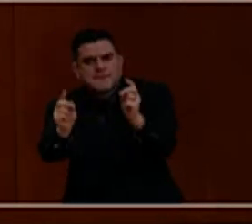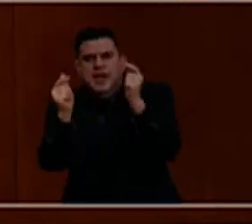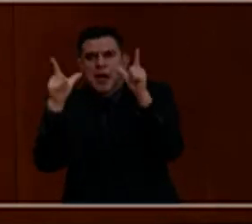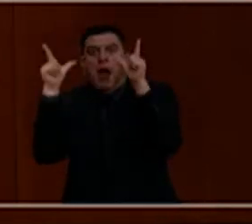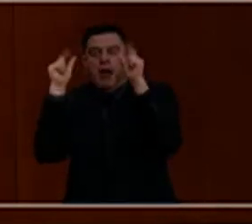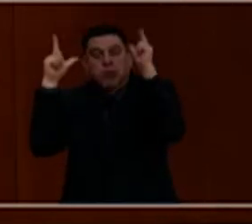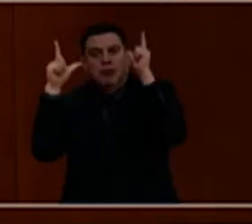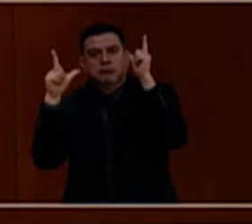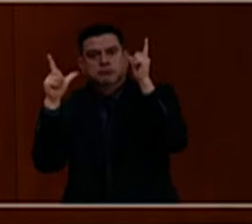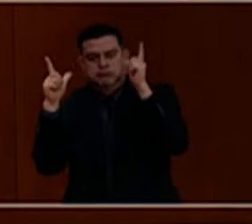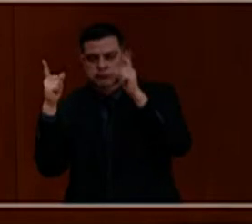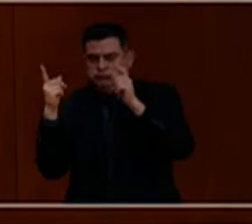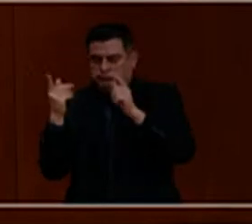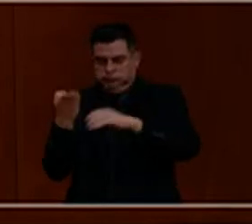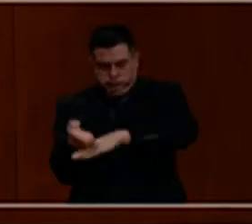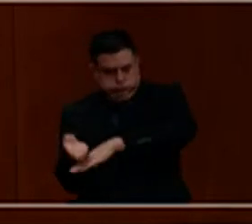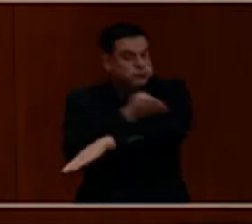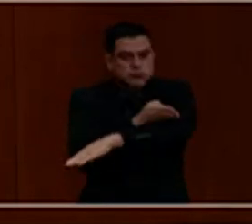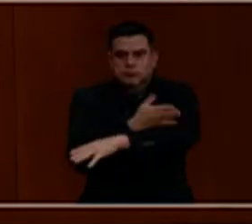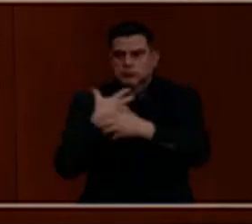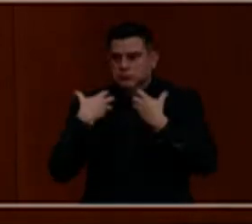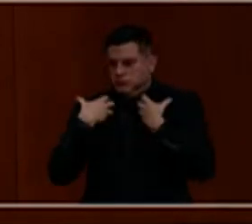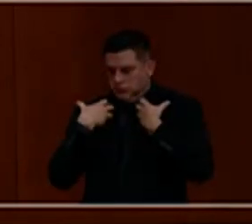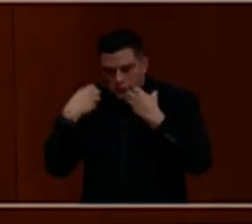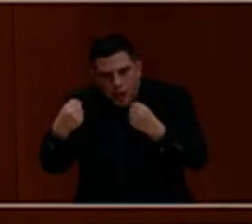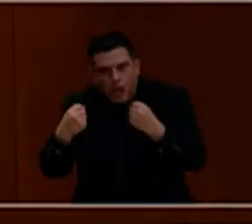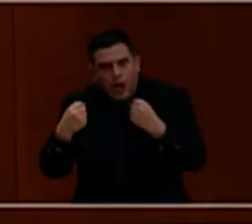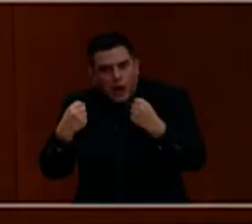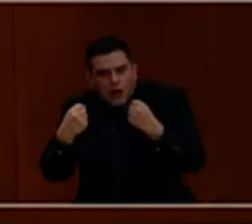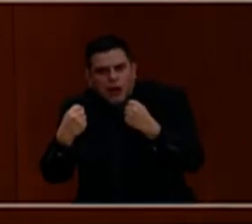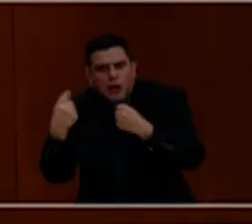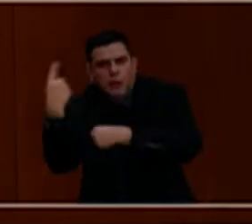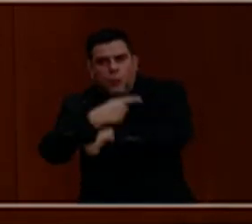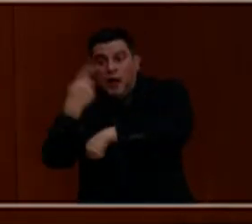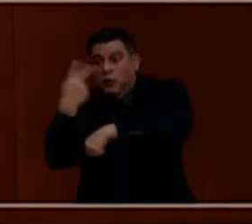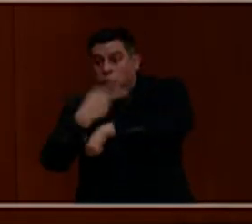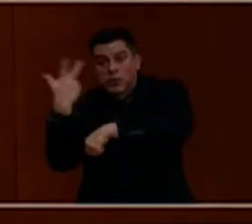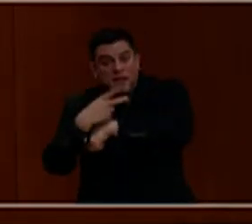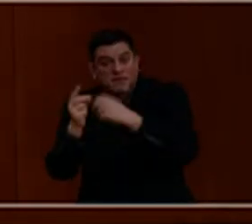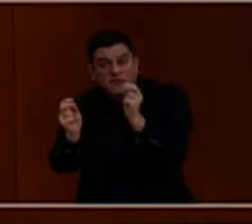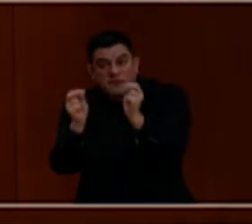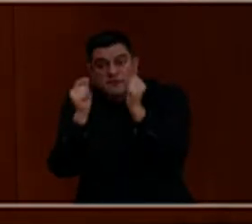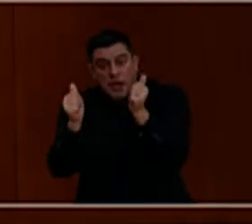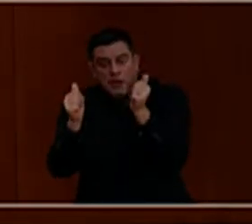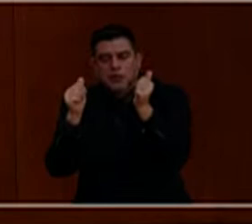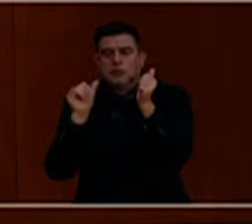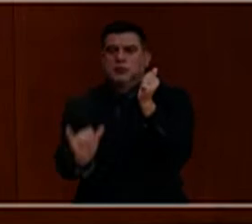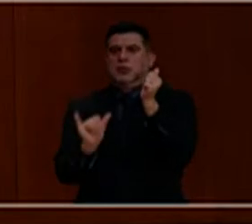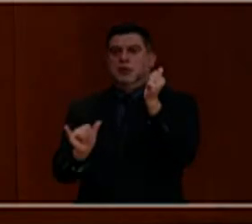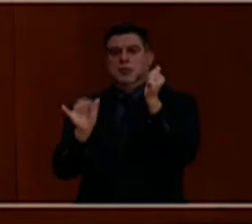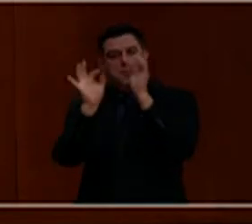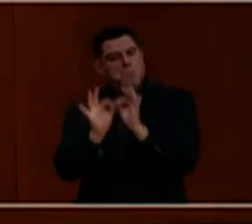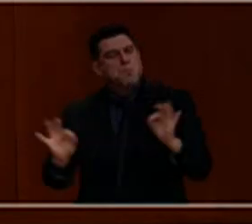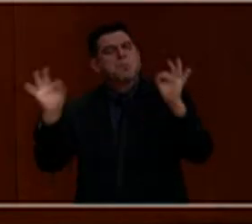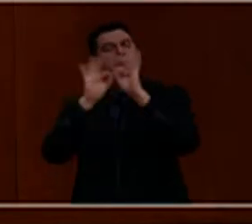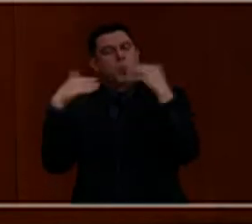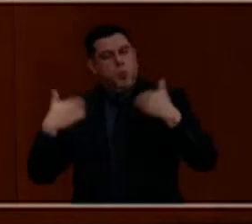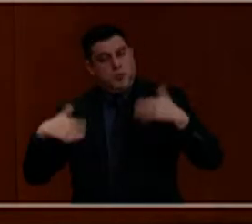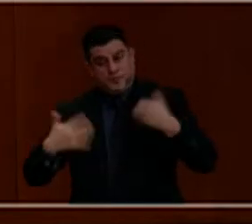for the treatment of COVID, and we were again glad to be a part of